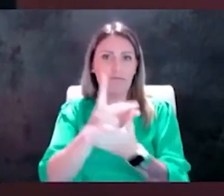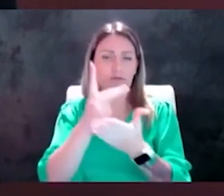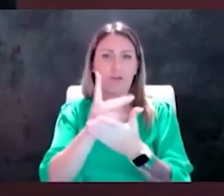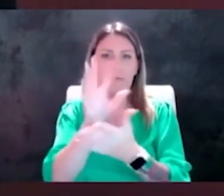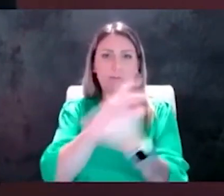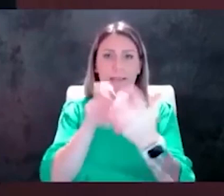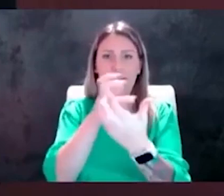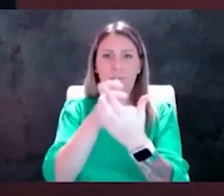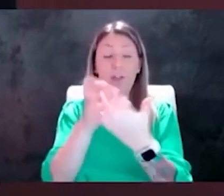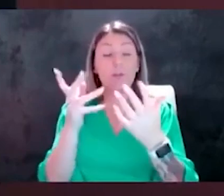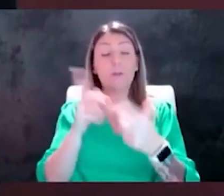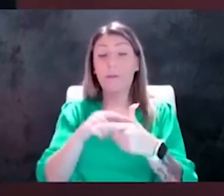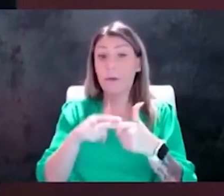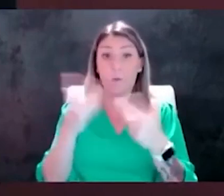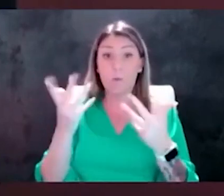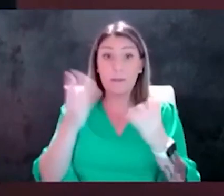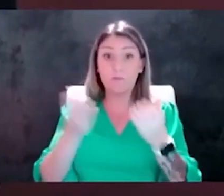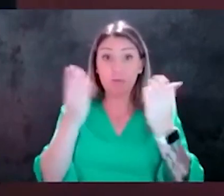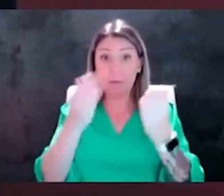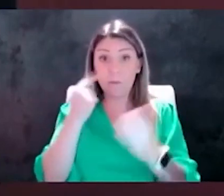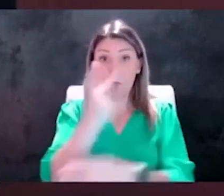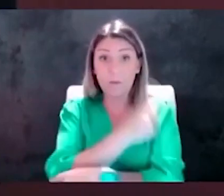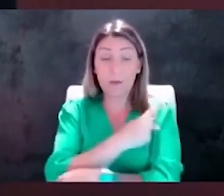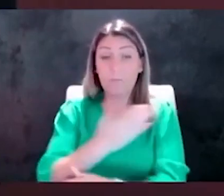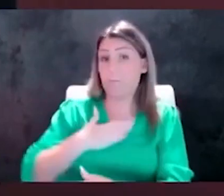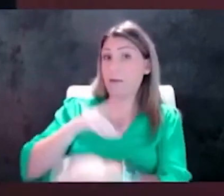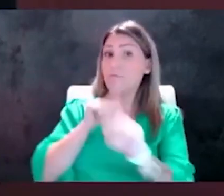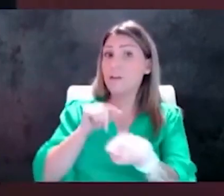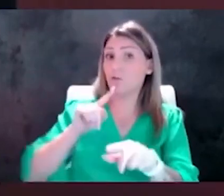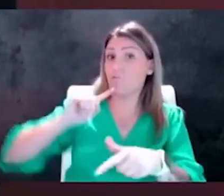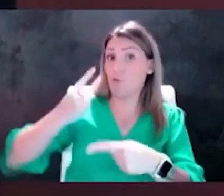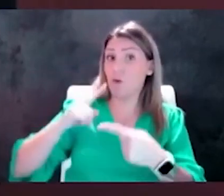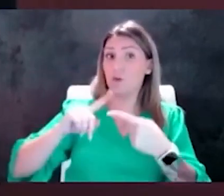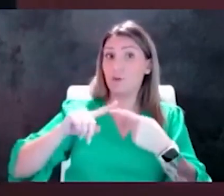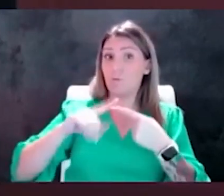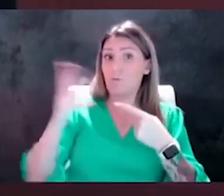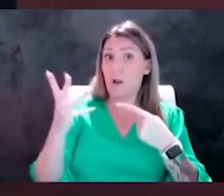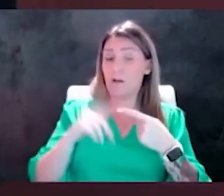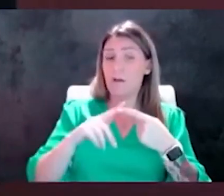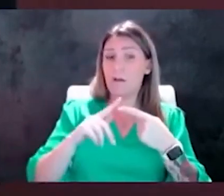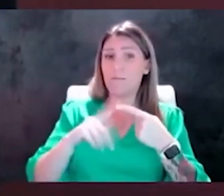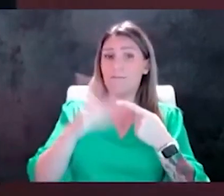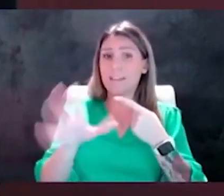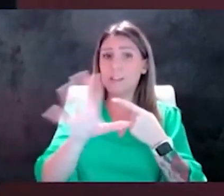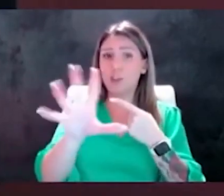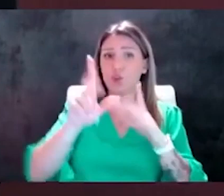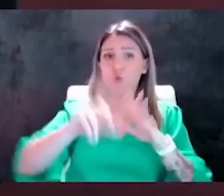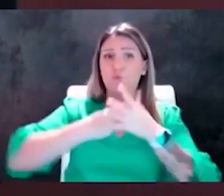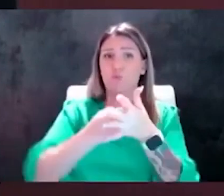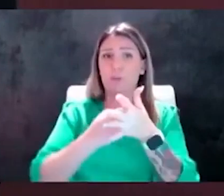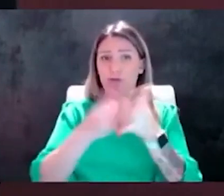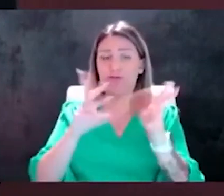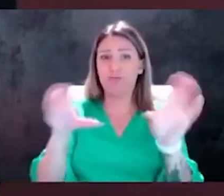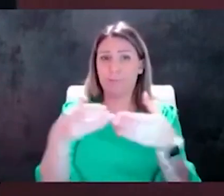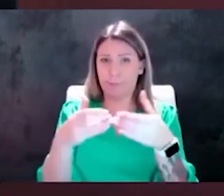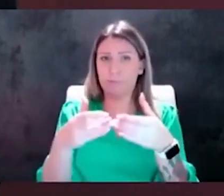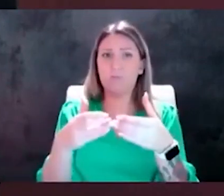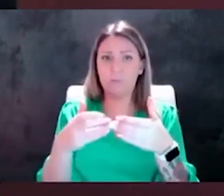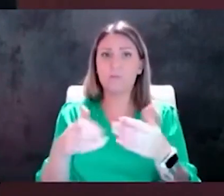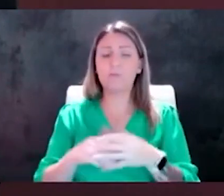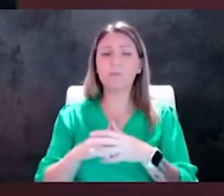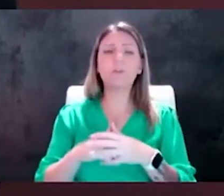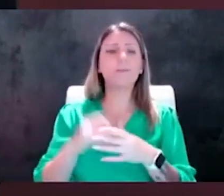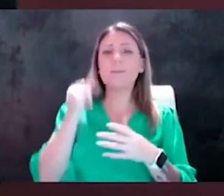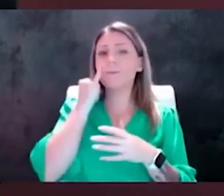patients? And I think here's my answer. The first thing is complete your initial series as required. So let's say you're getting